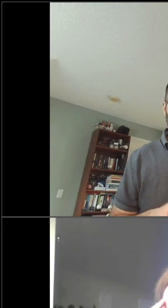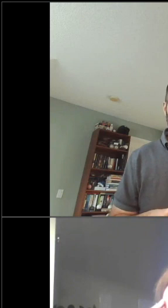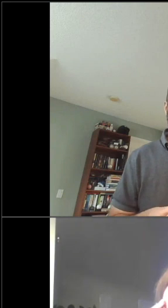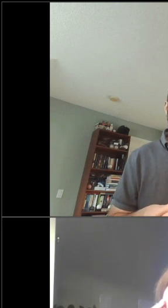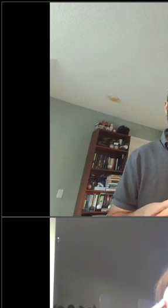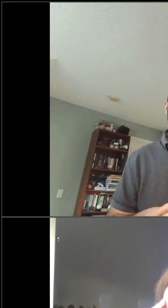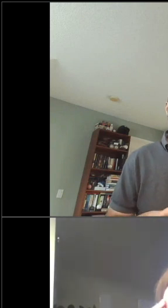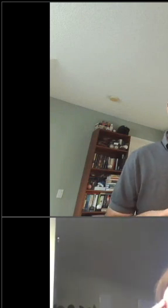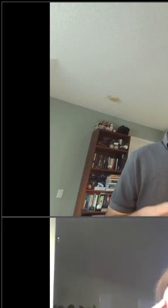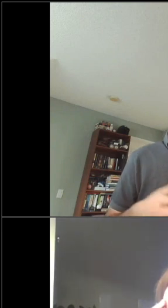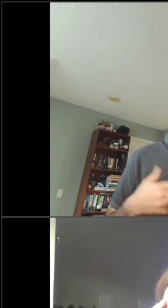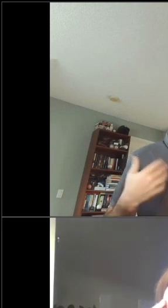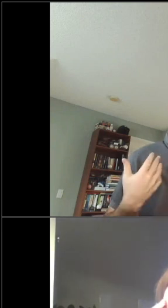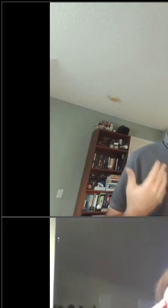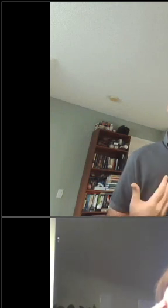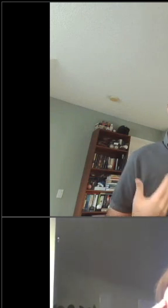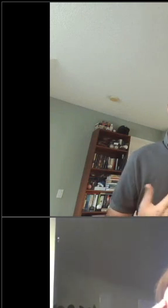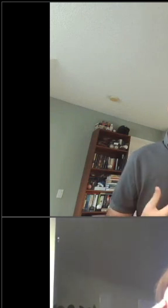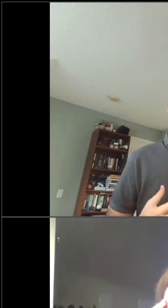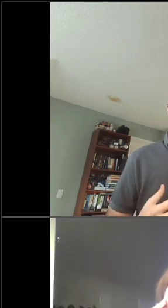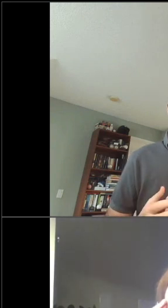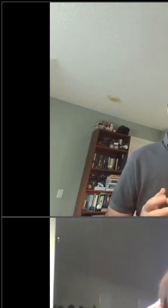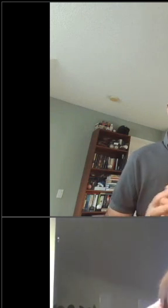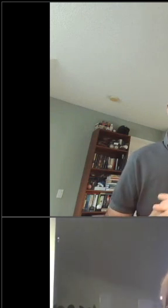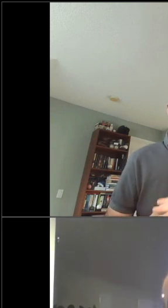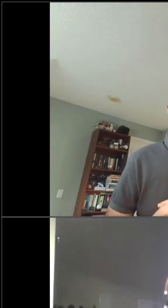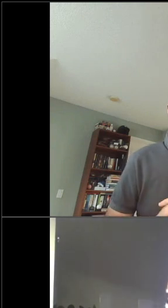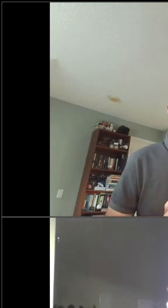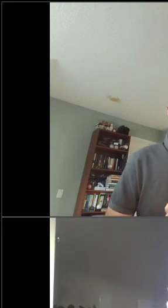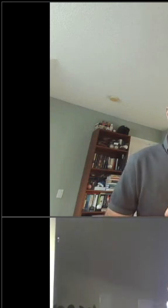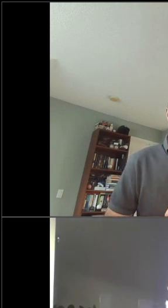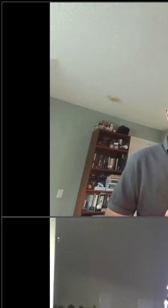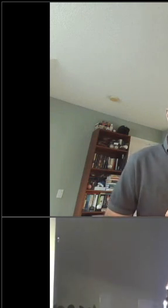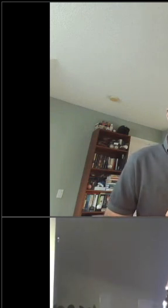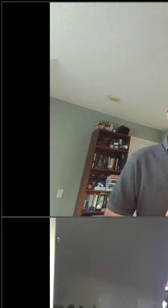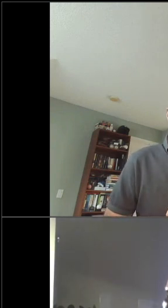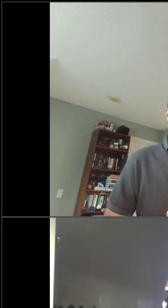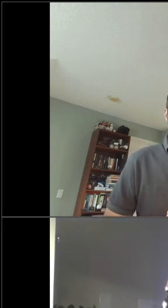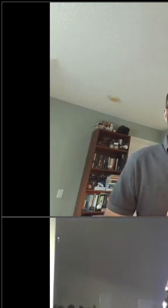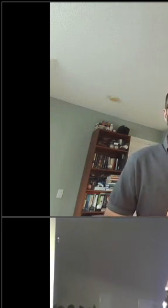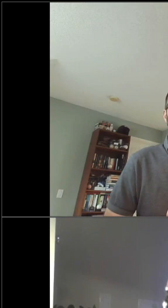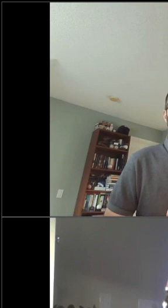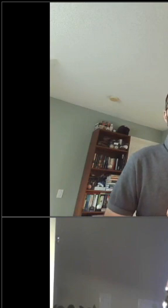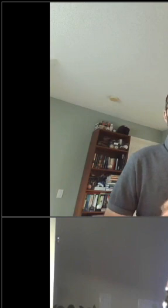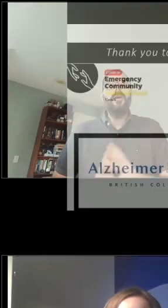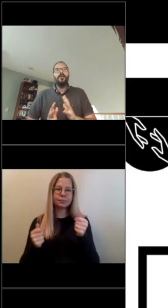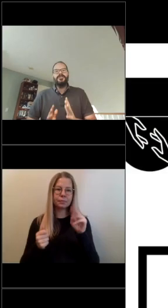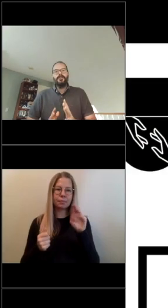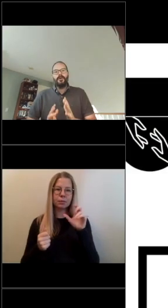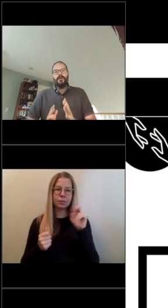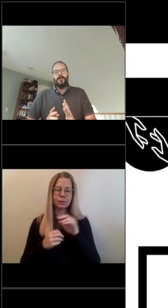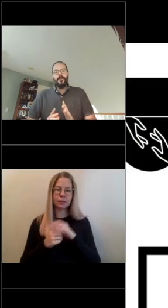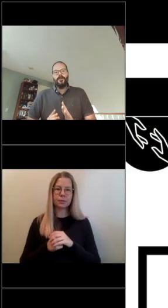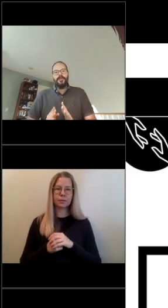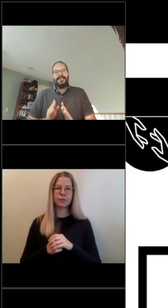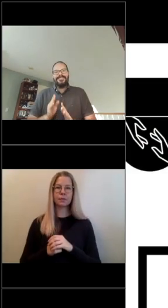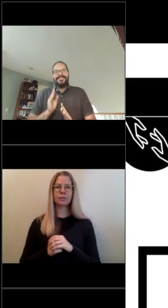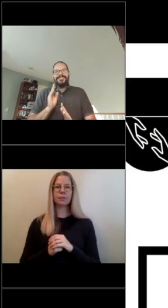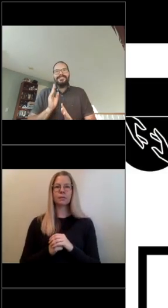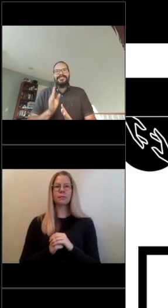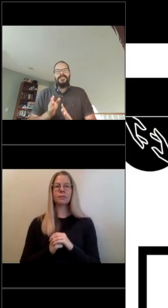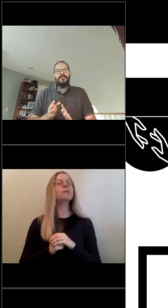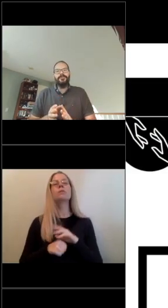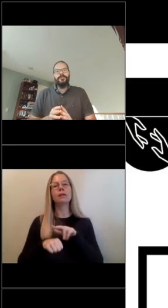off melatonin. So we naturally produce melatonin. Melatonin is also a hormone that